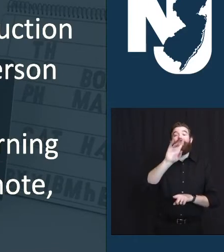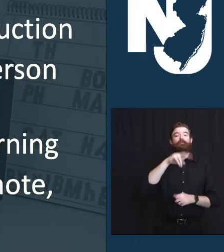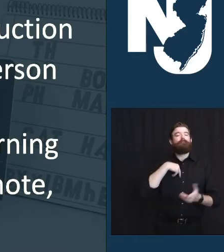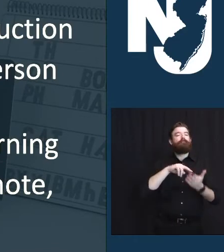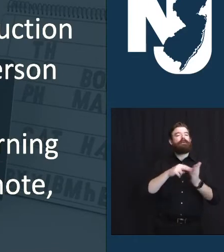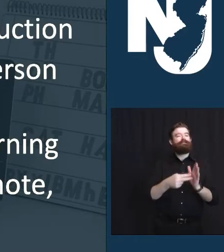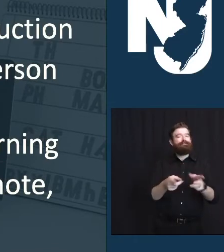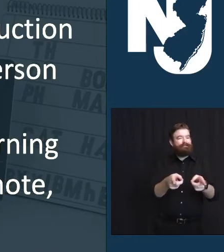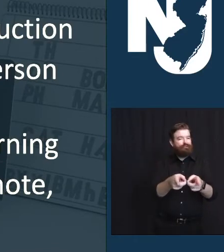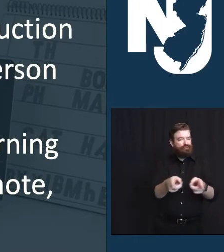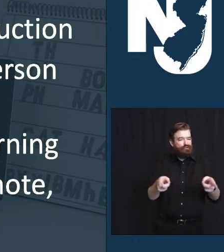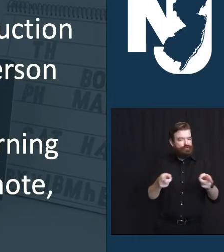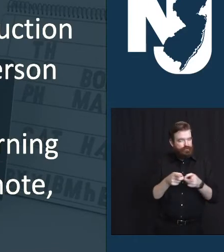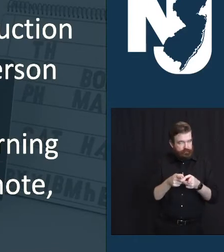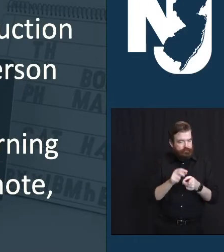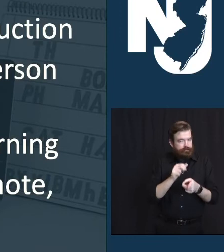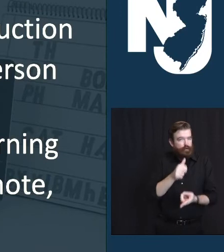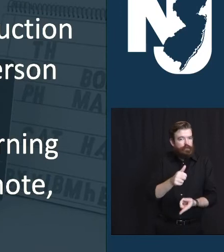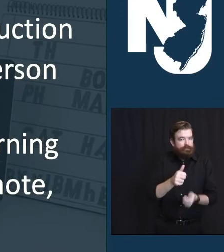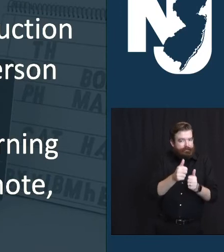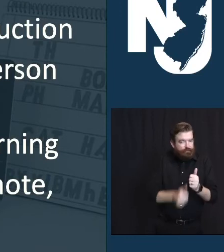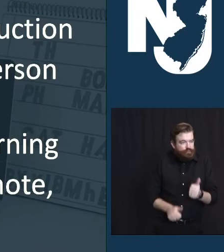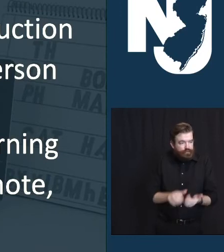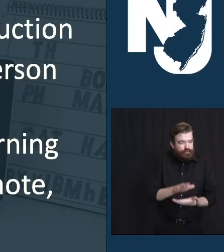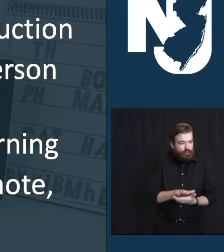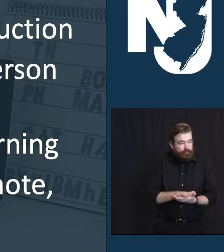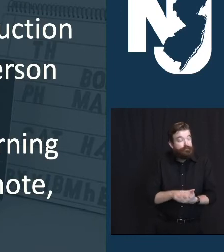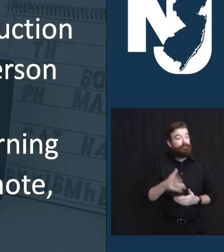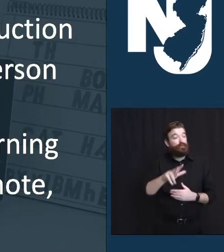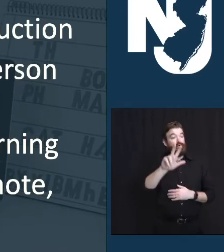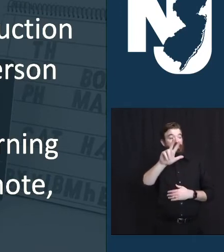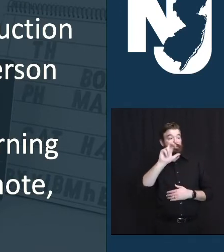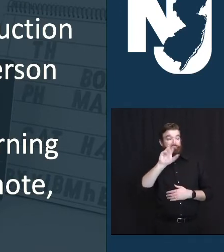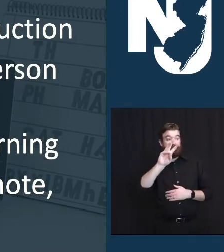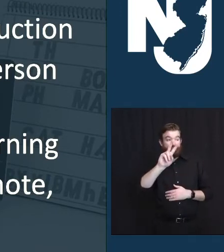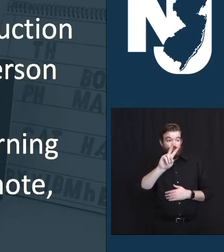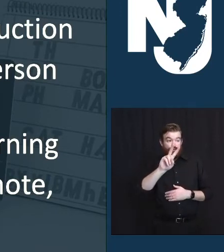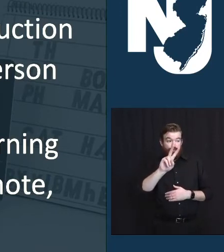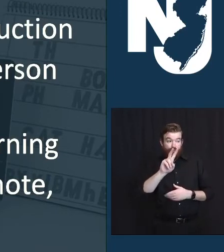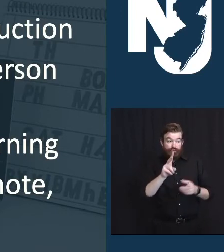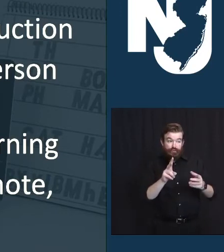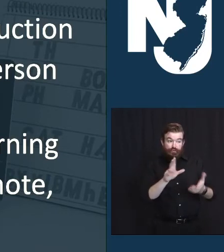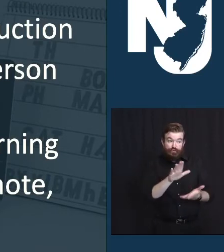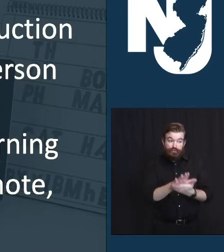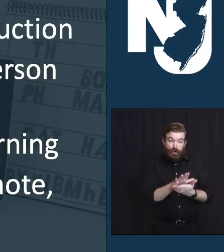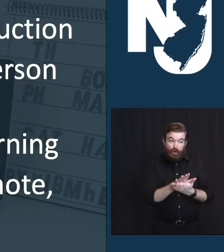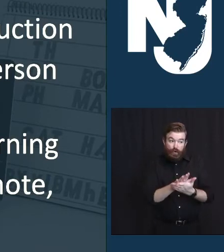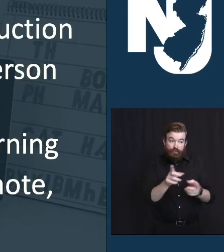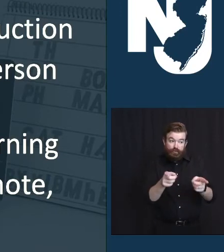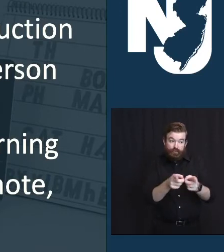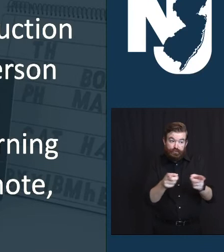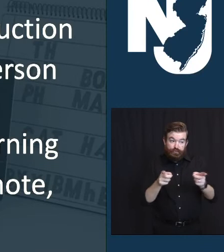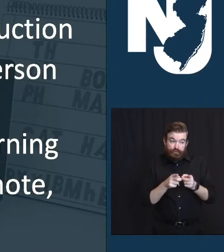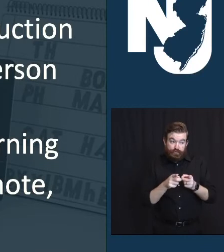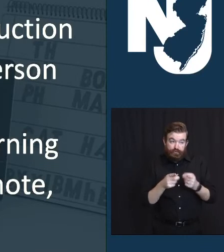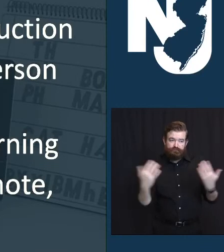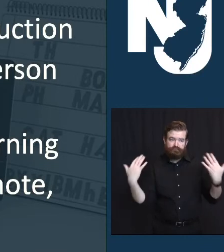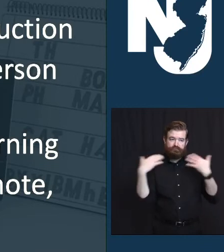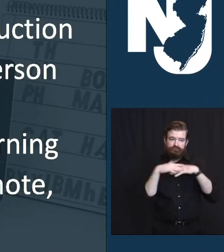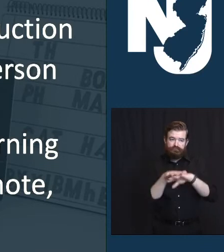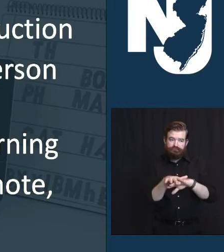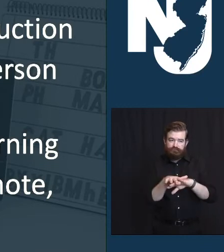are currently offering a hybrid of in-person and remote instruction that has some students in the school building at some point in the